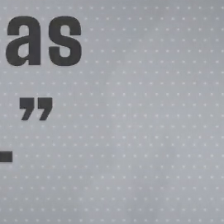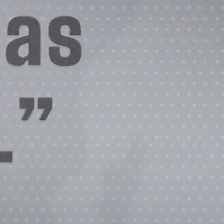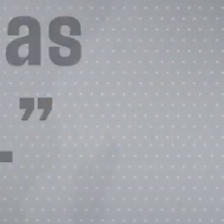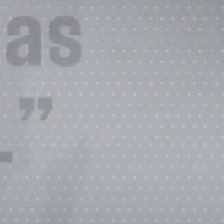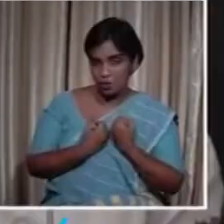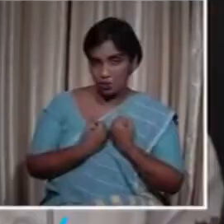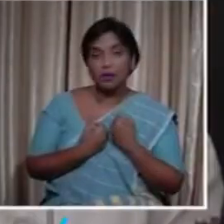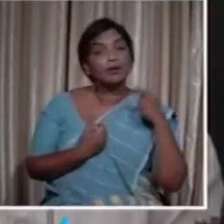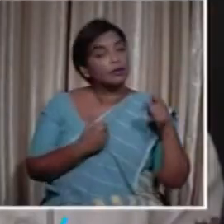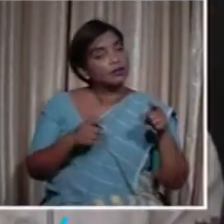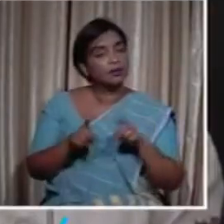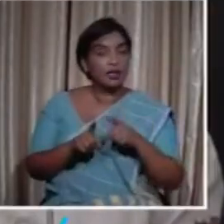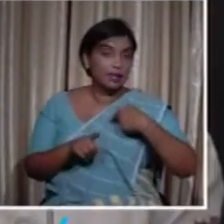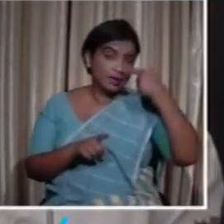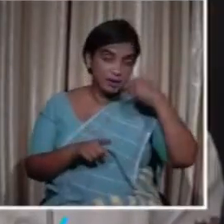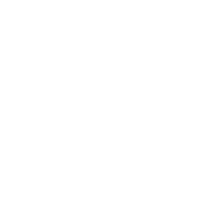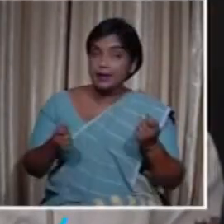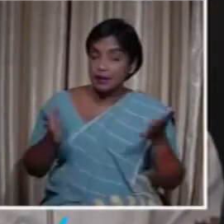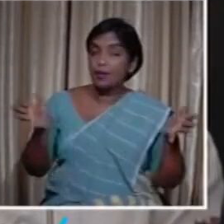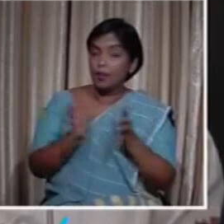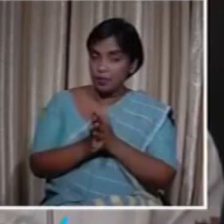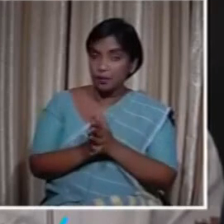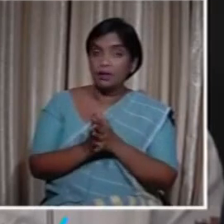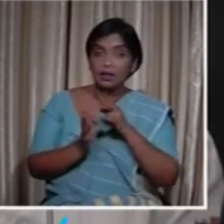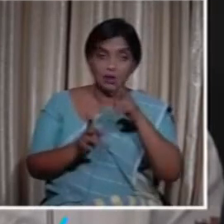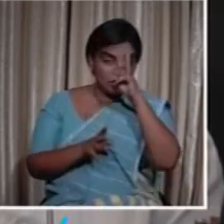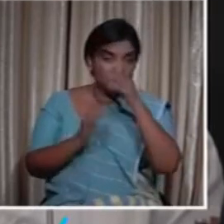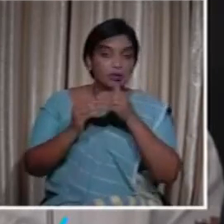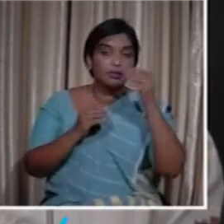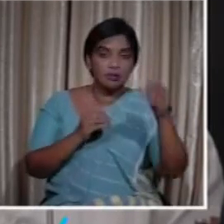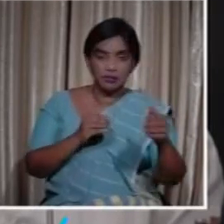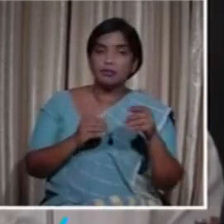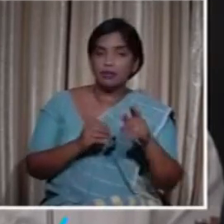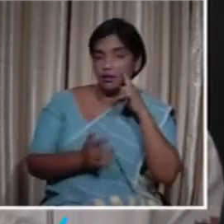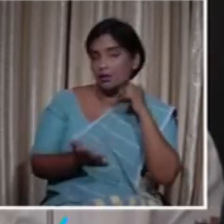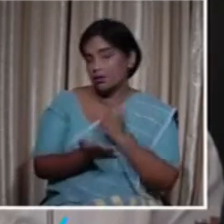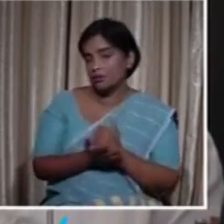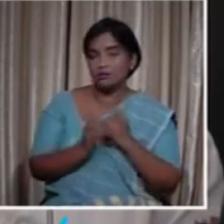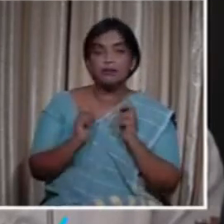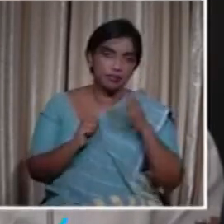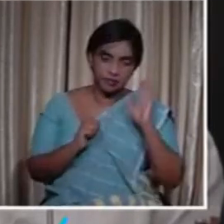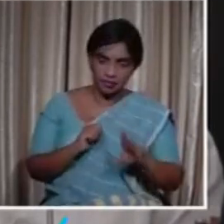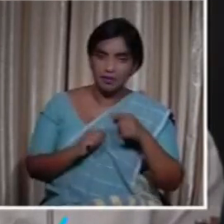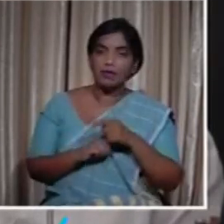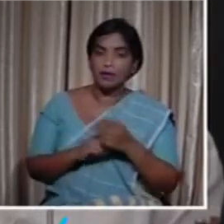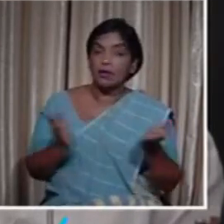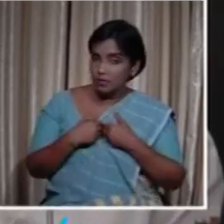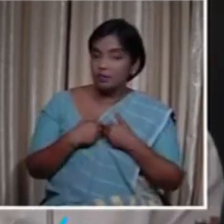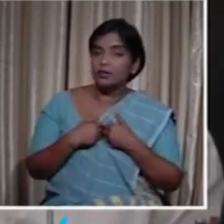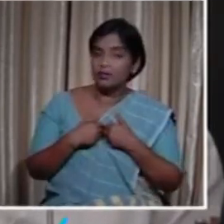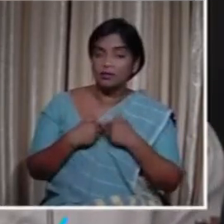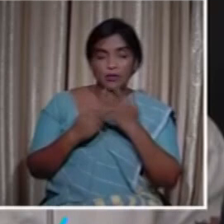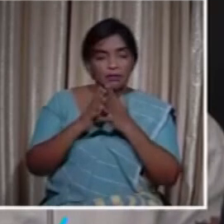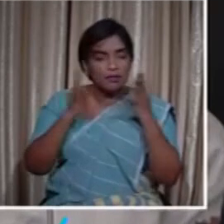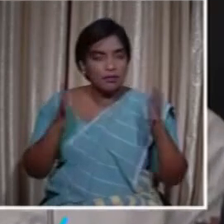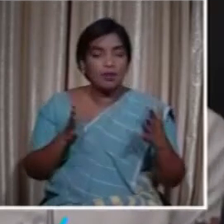carefully as possible. Unessential travel should be limited as much as possible. Therefore, I urge all citizens to refrain from thinking about hoarding fuel